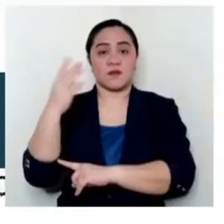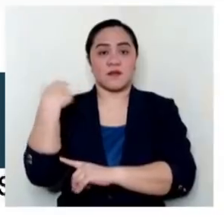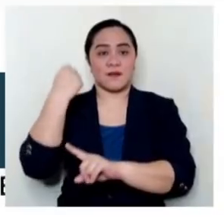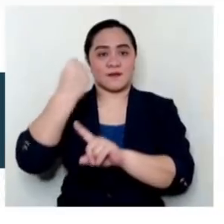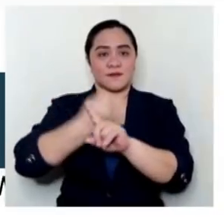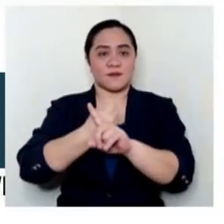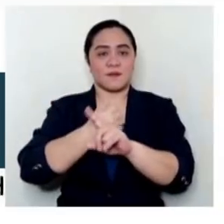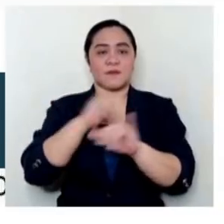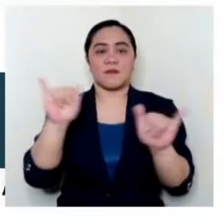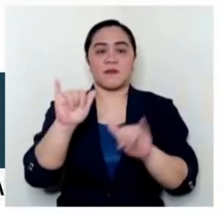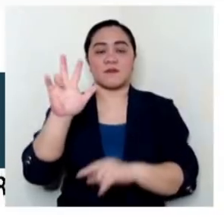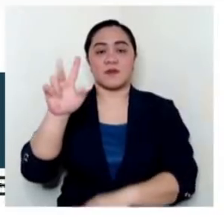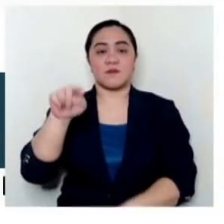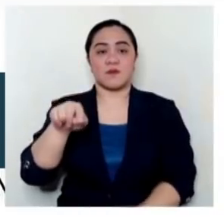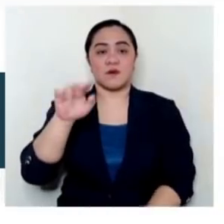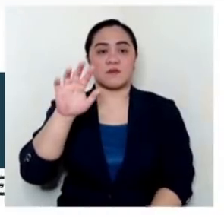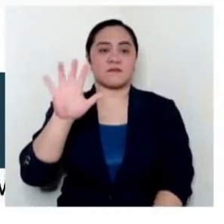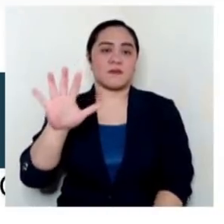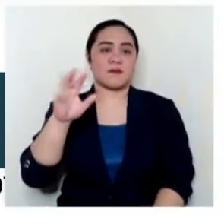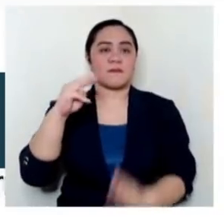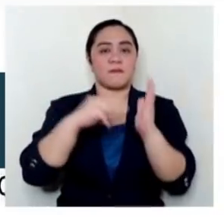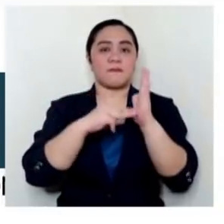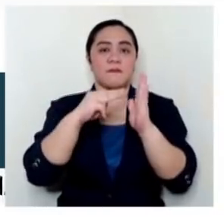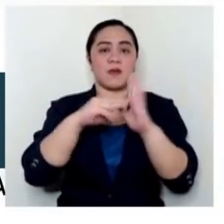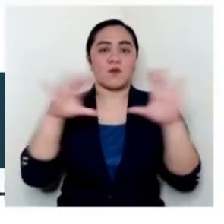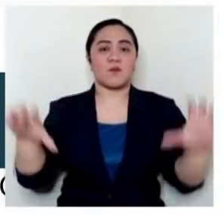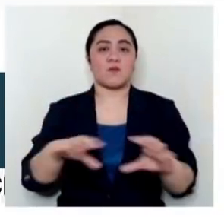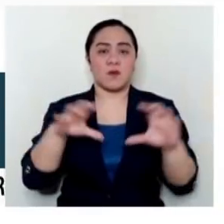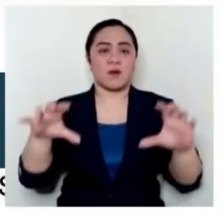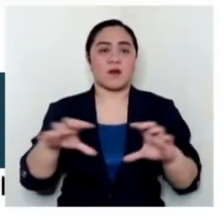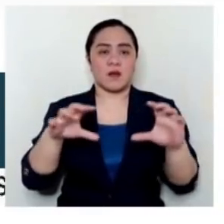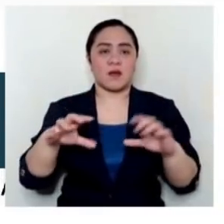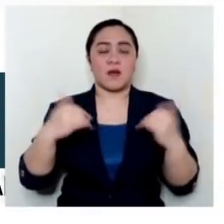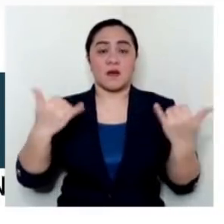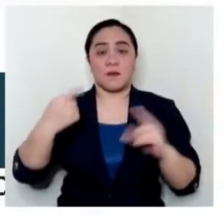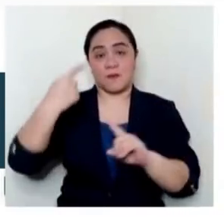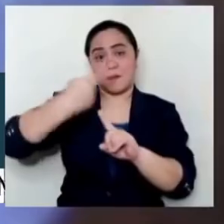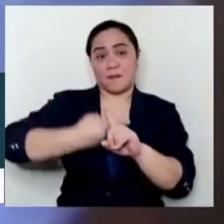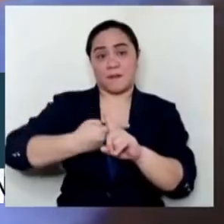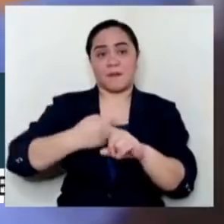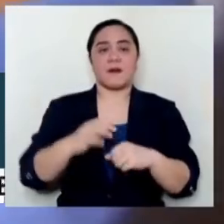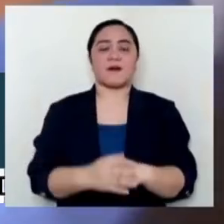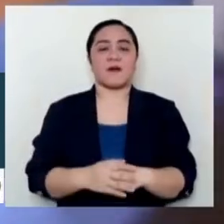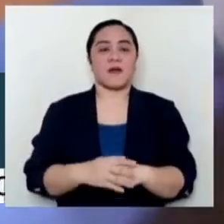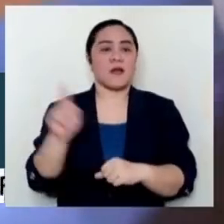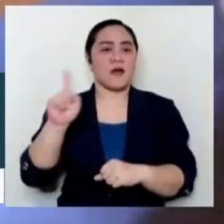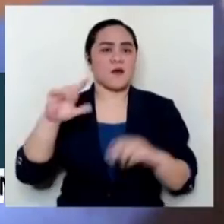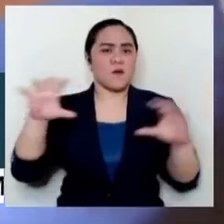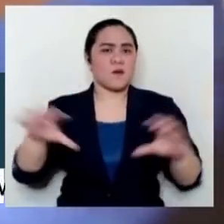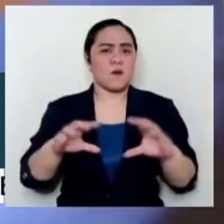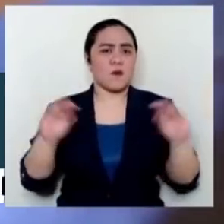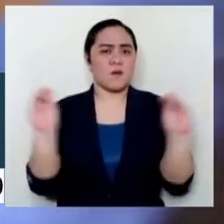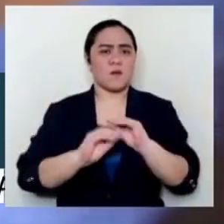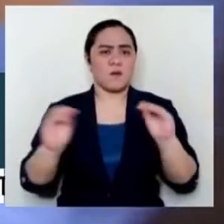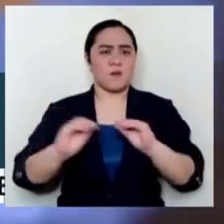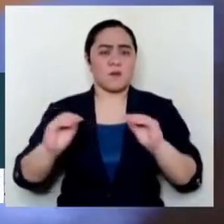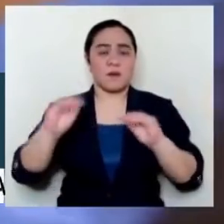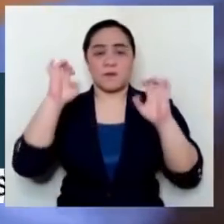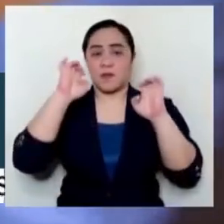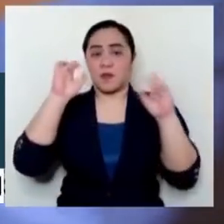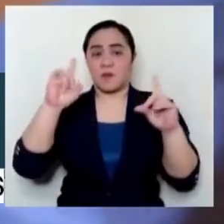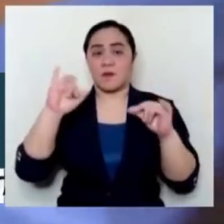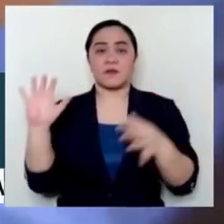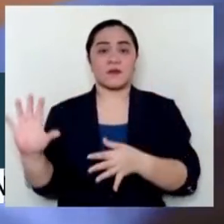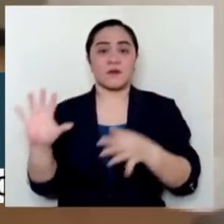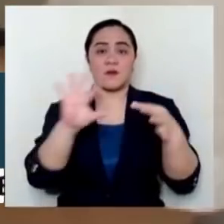equivalent to 3.5 million jobless Filipinos for the month. A big portion of the job losses were in the education as well as